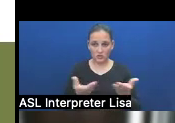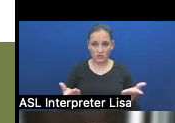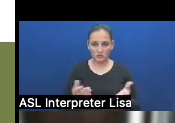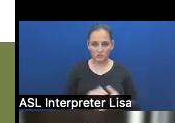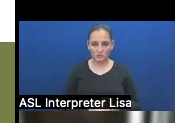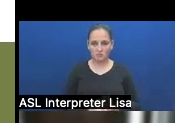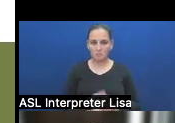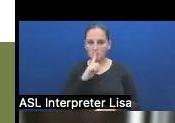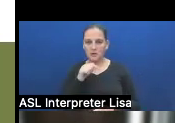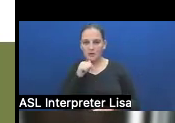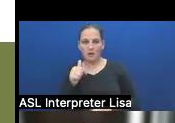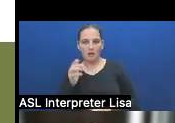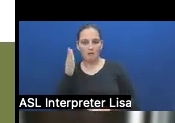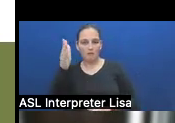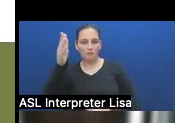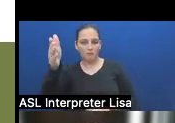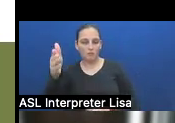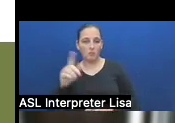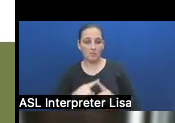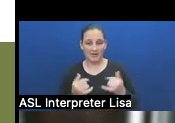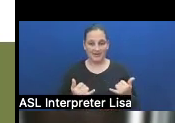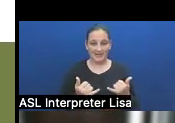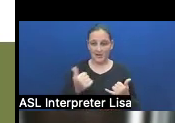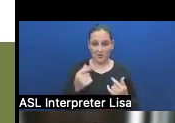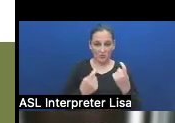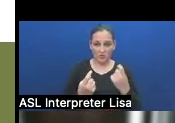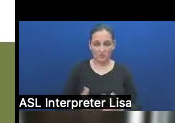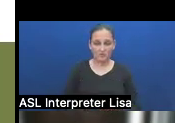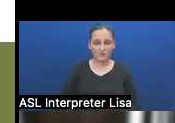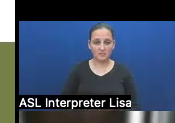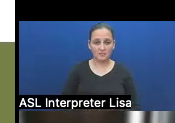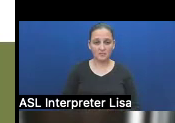of what's coming in the future?